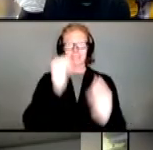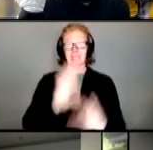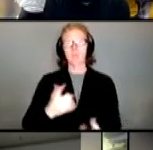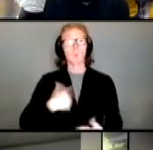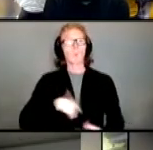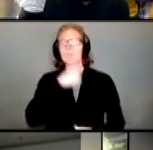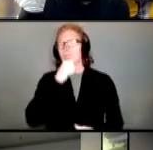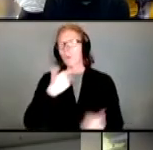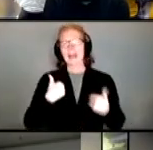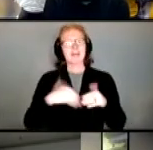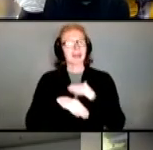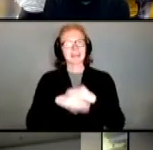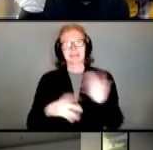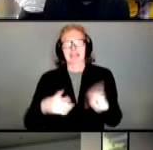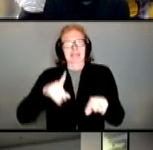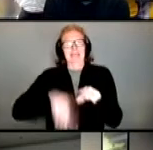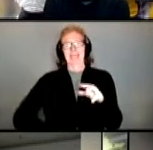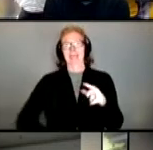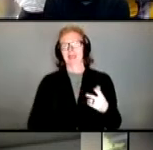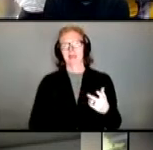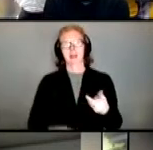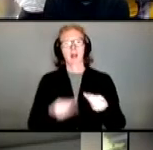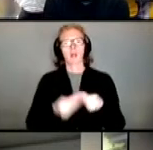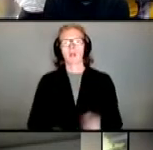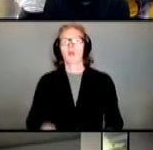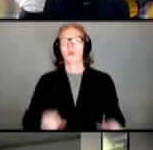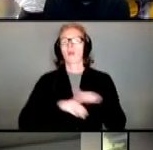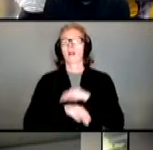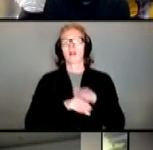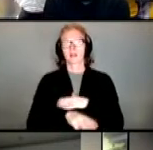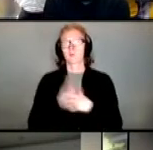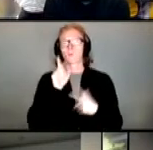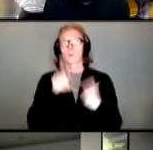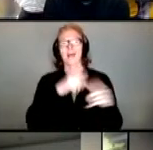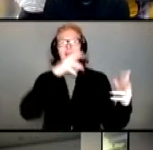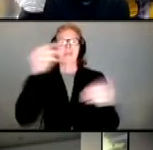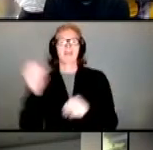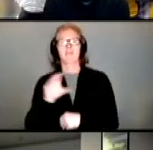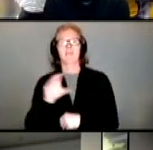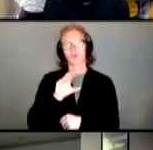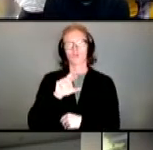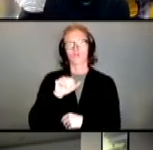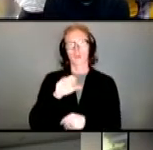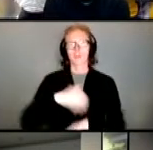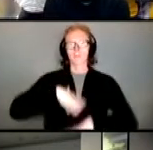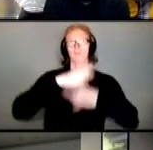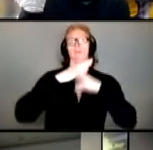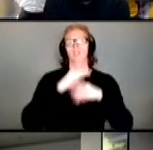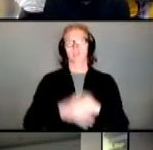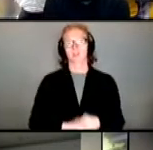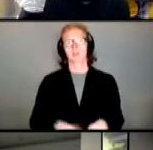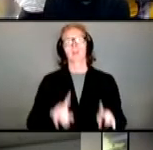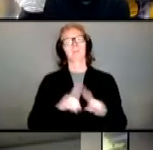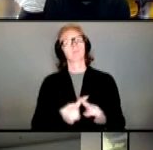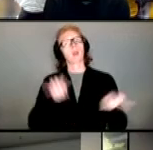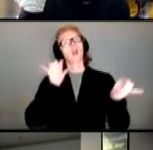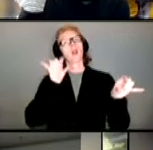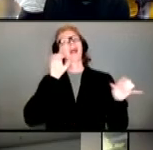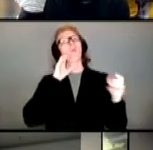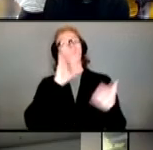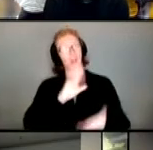get access to. I lost access once I left crime prevention. But it's really helpful for us to